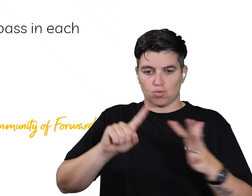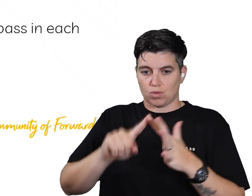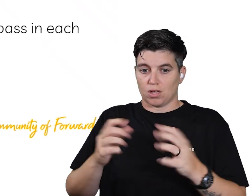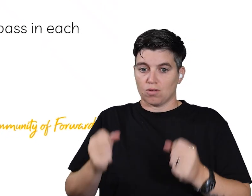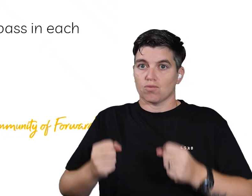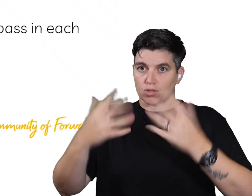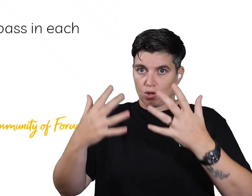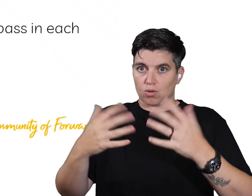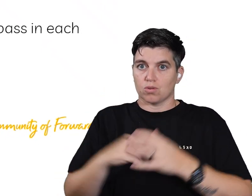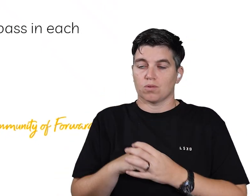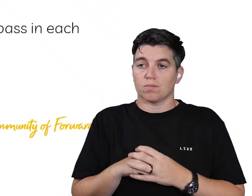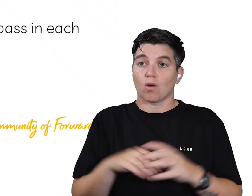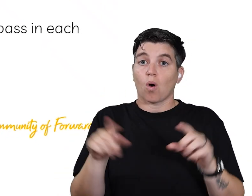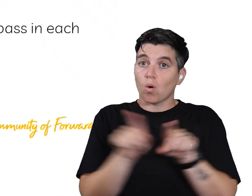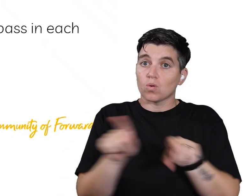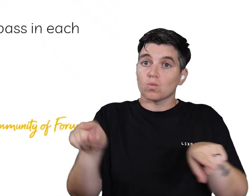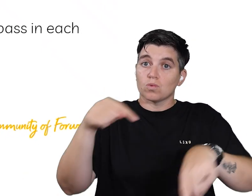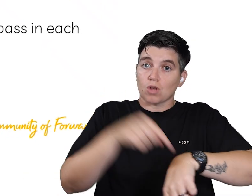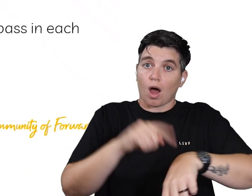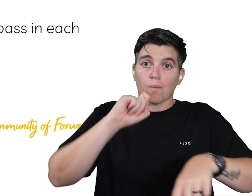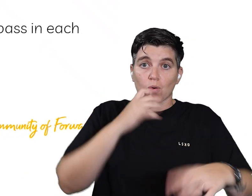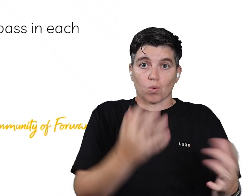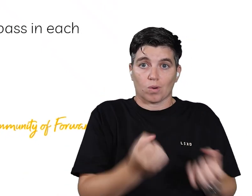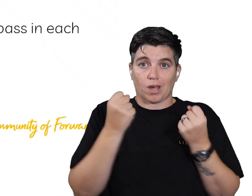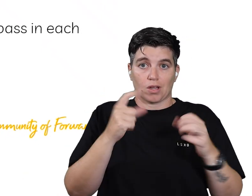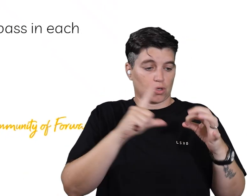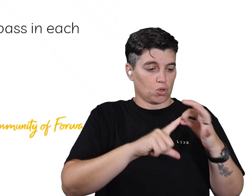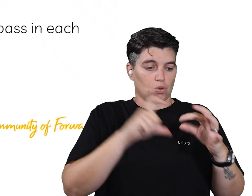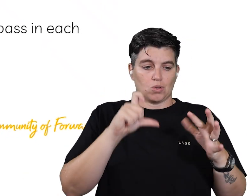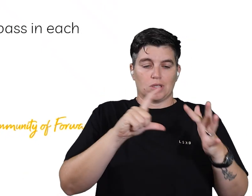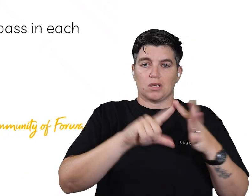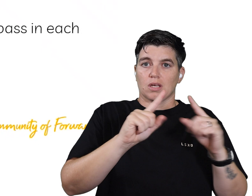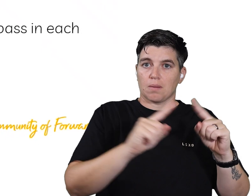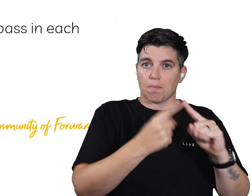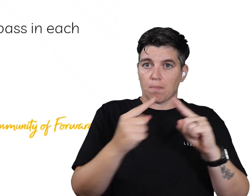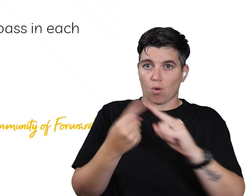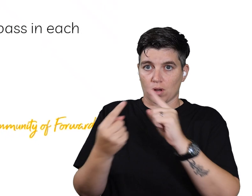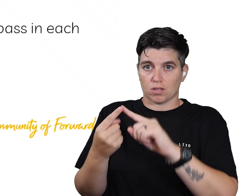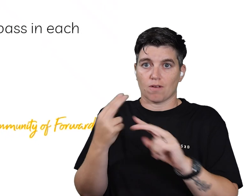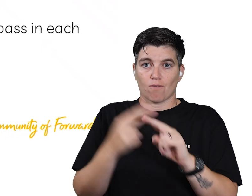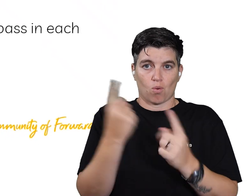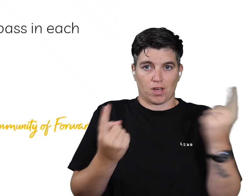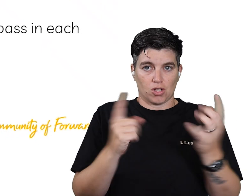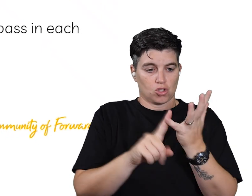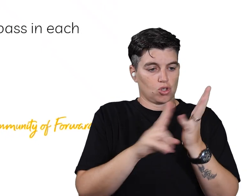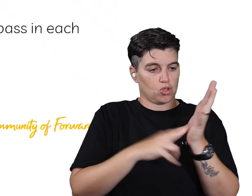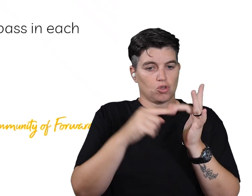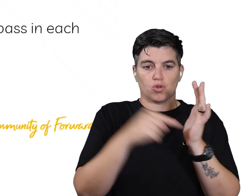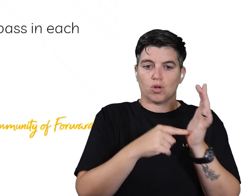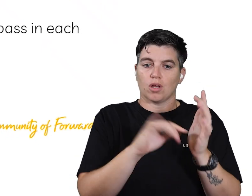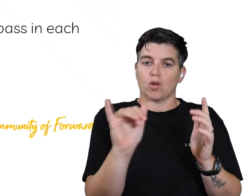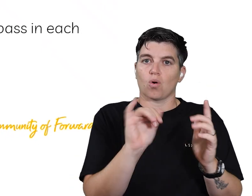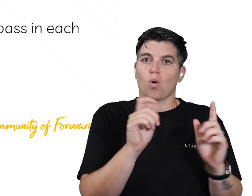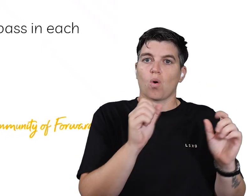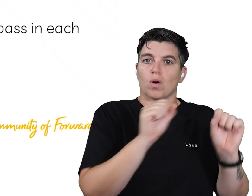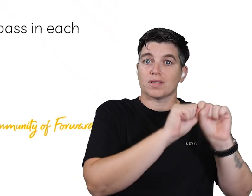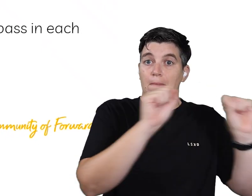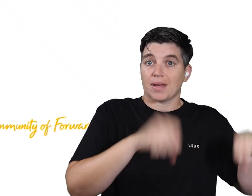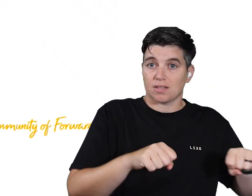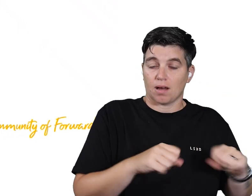will accrue QCE points in each unit, more commonly known as semester, for every C or better